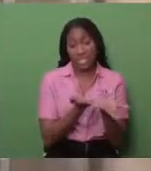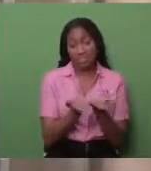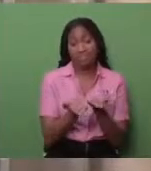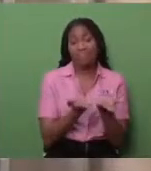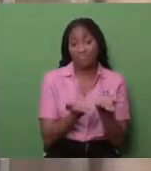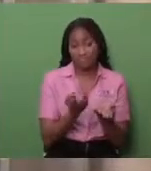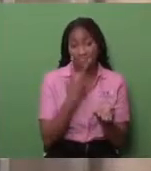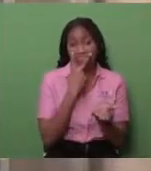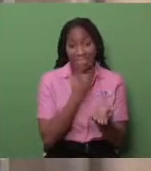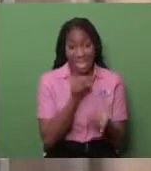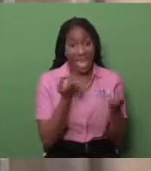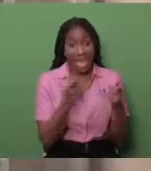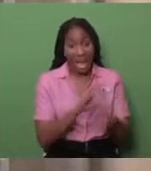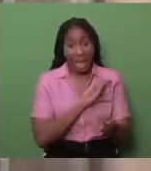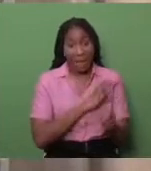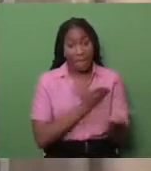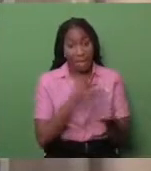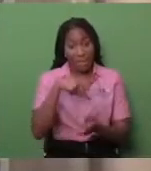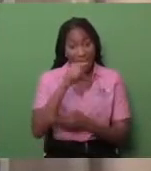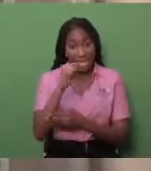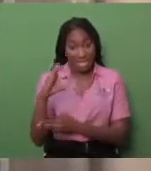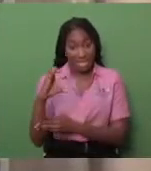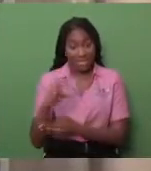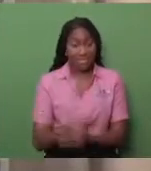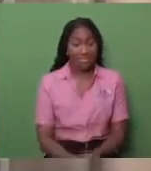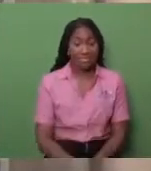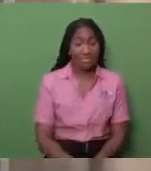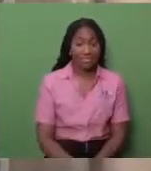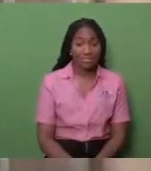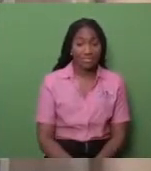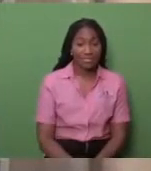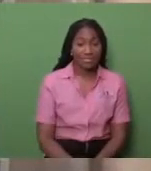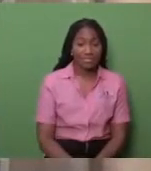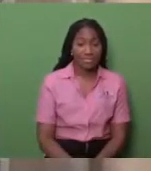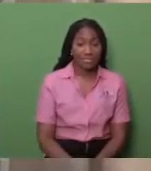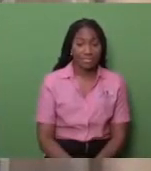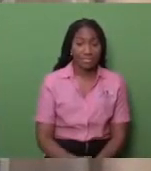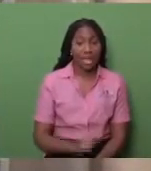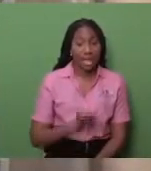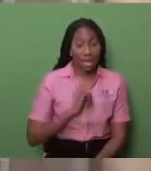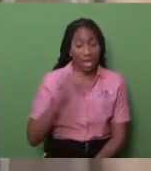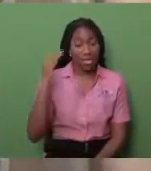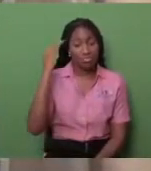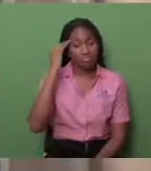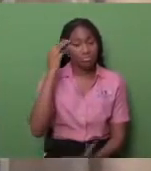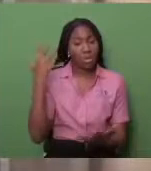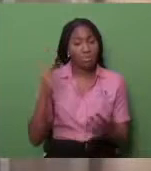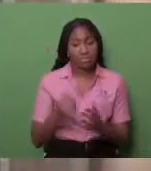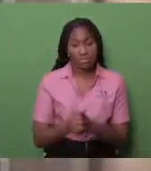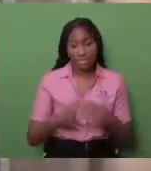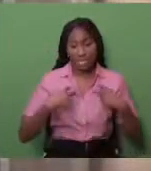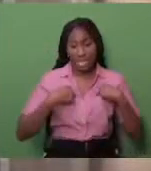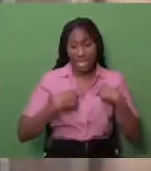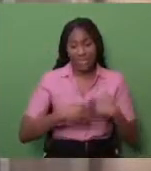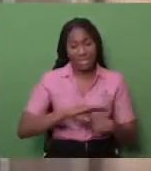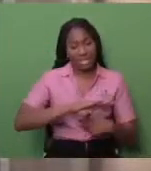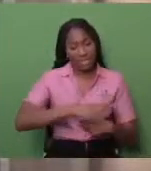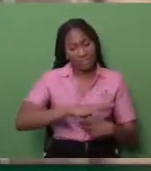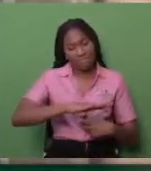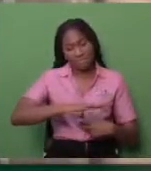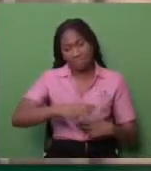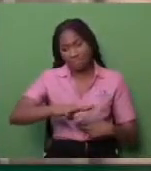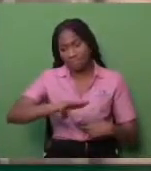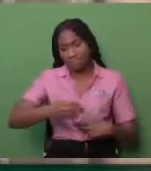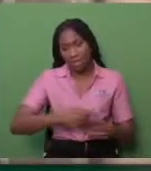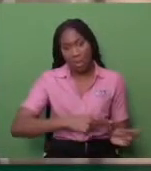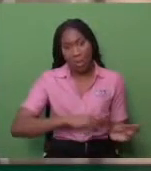Look at the Police Service Commission, which I turn to now. I am aware that there are several court actions regarding, firstly,